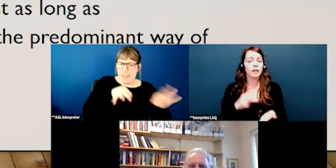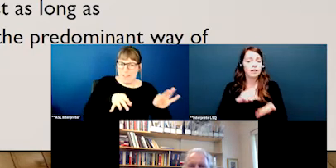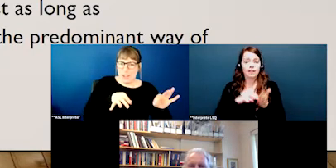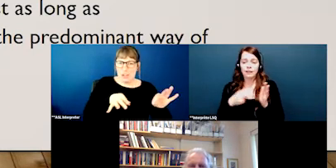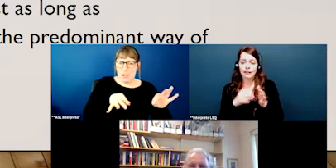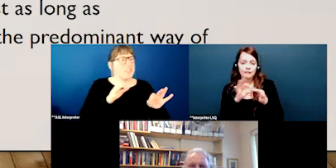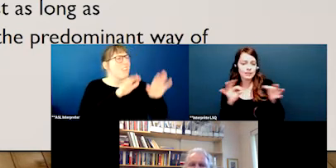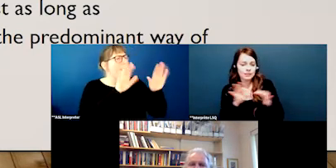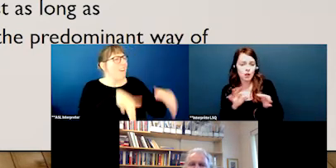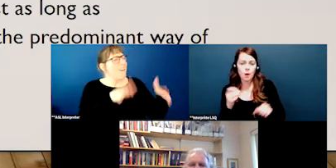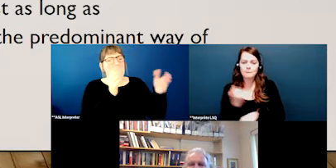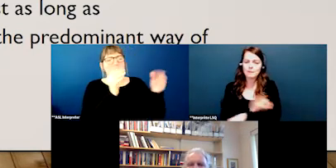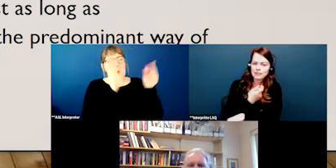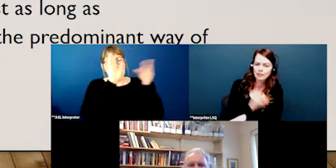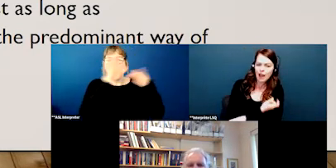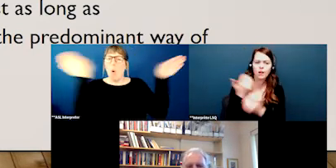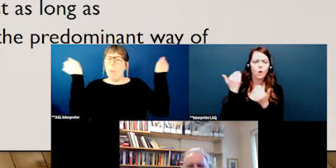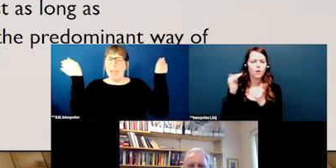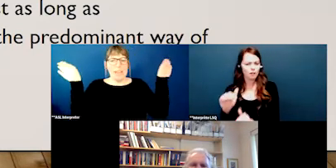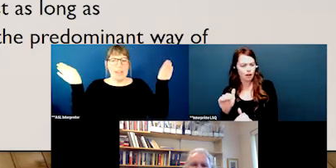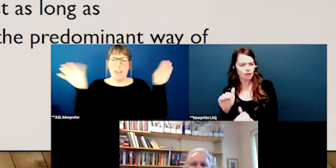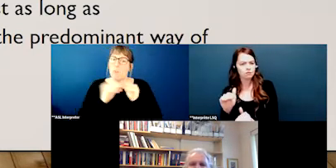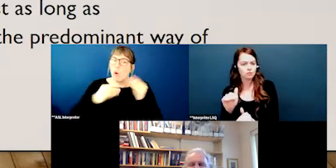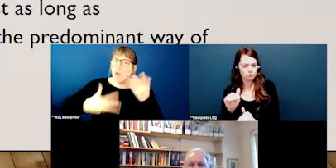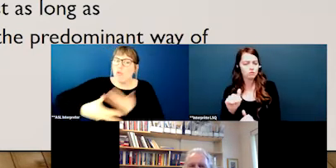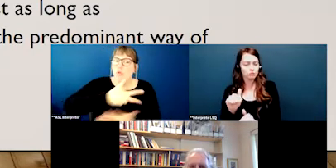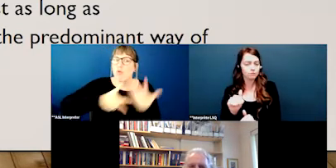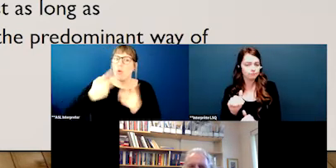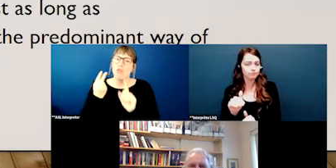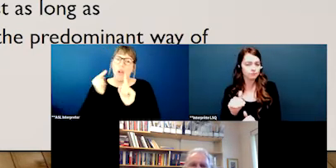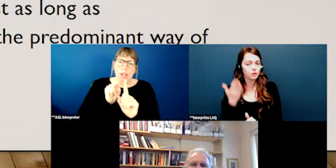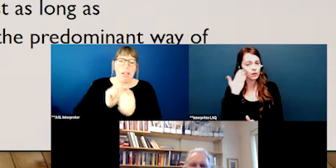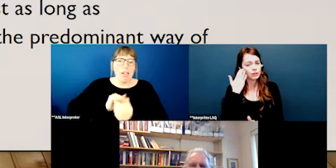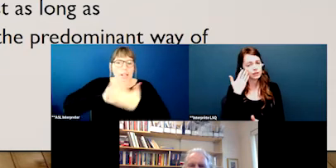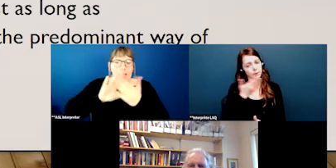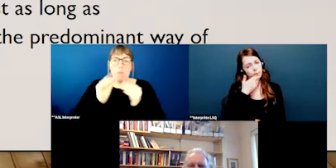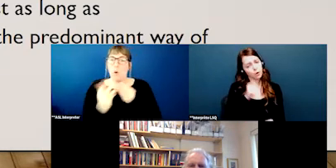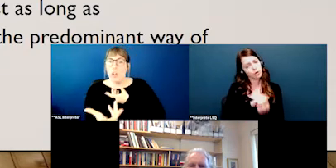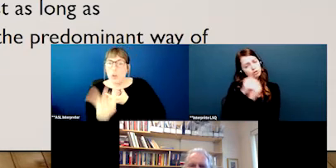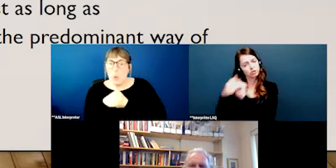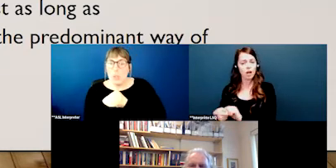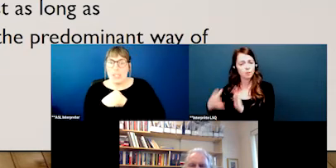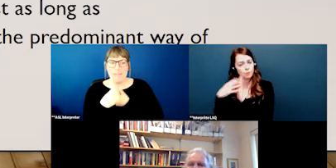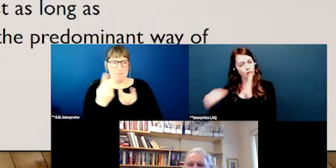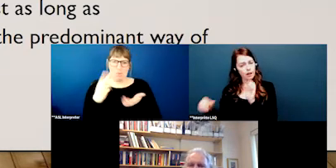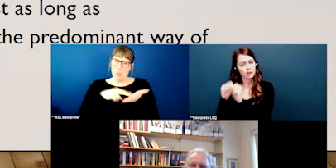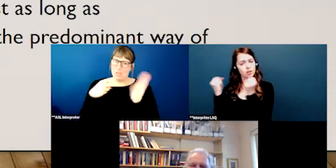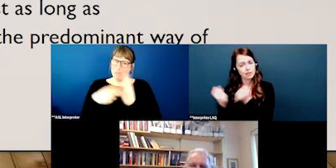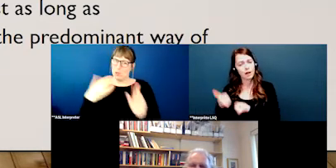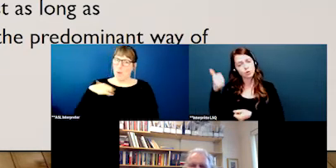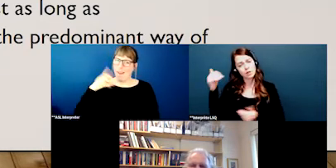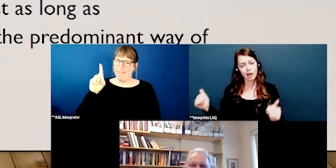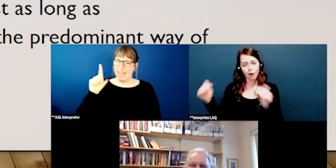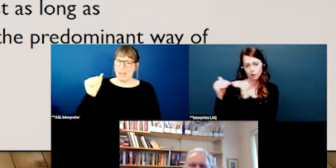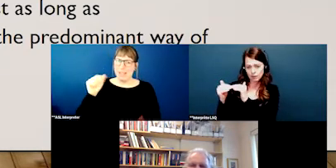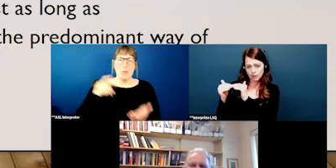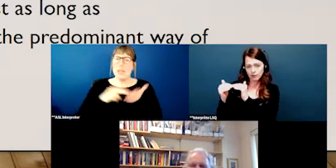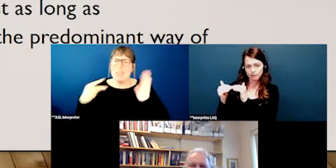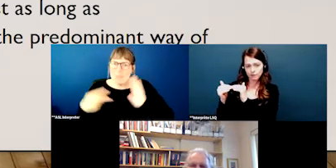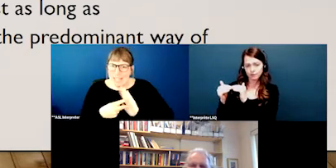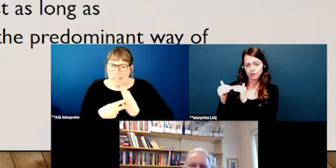potential here to move towards a far more social model, inclusive, comprehensive, a way of